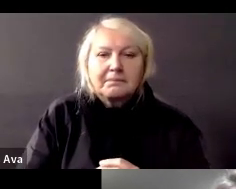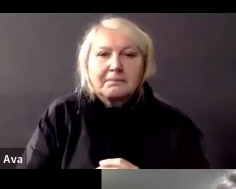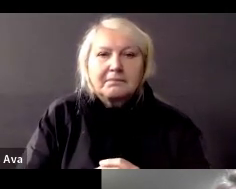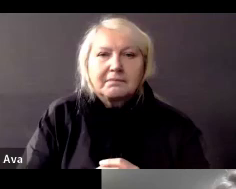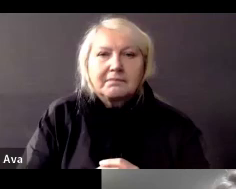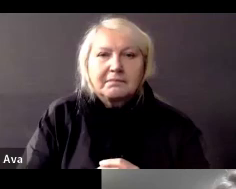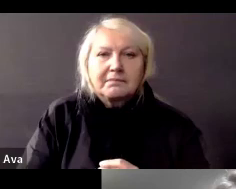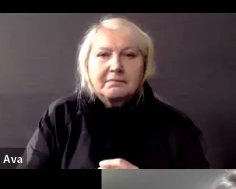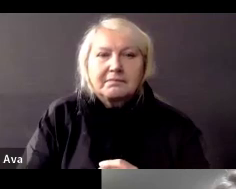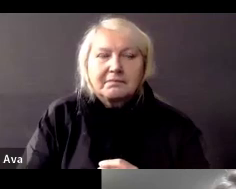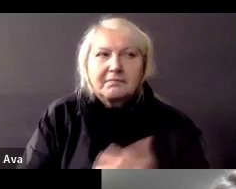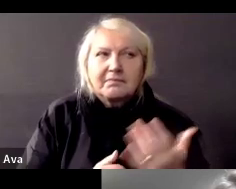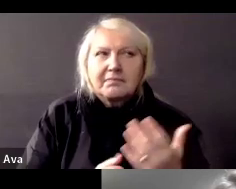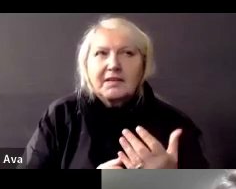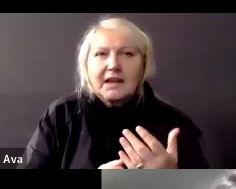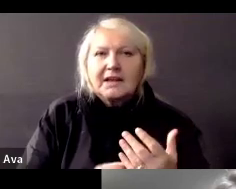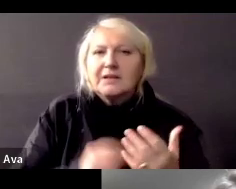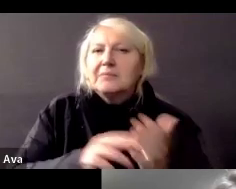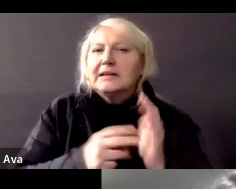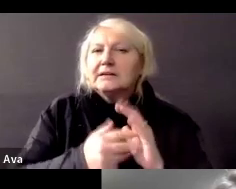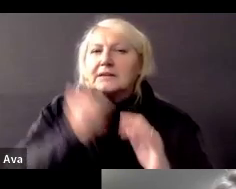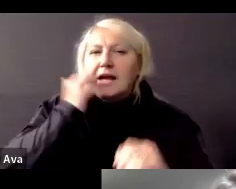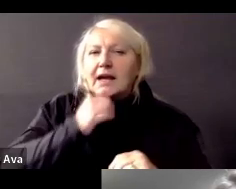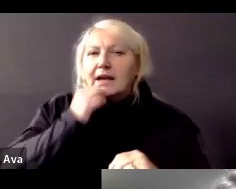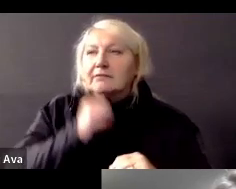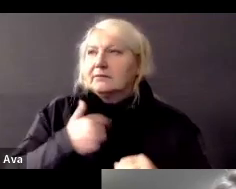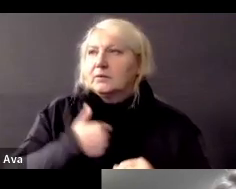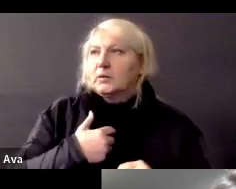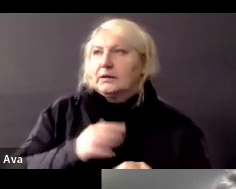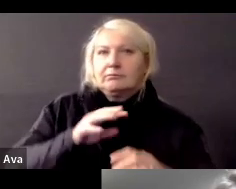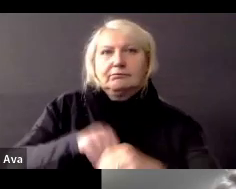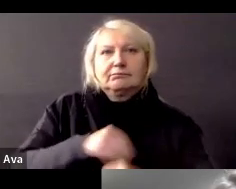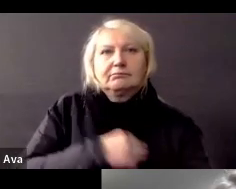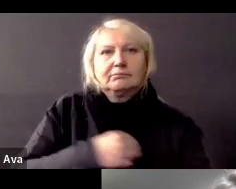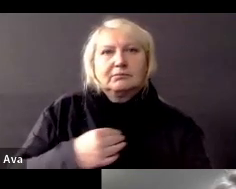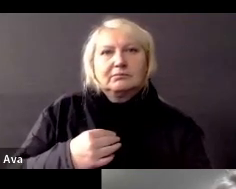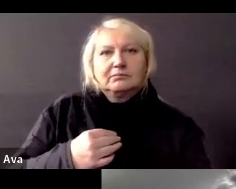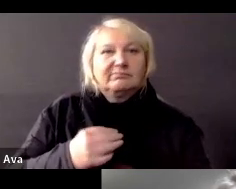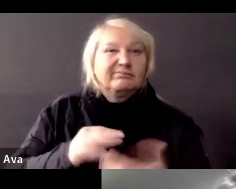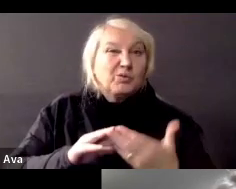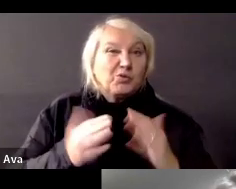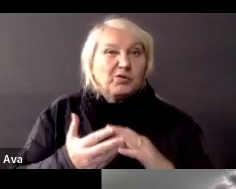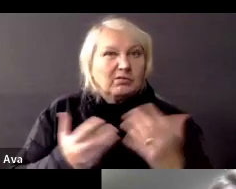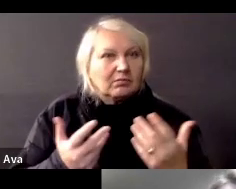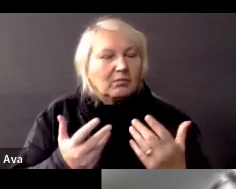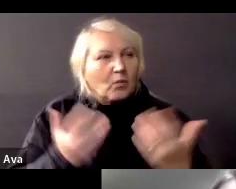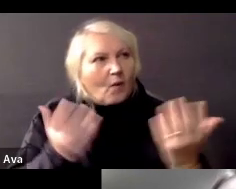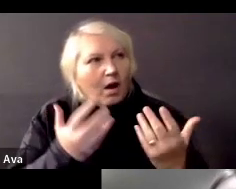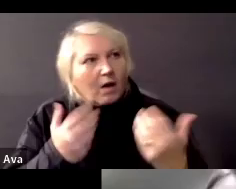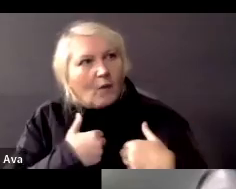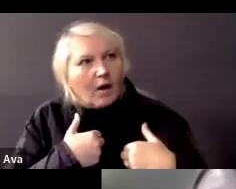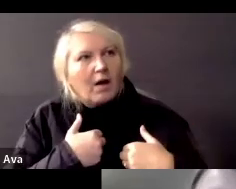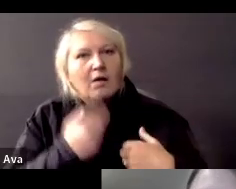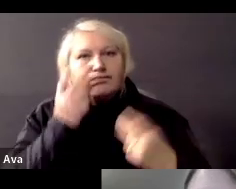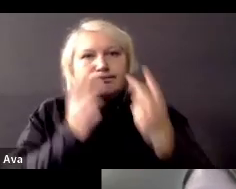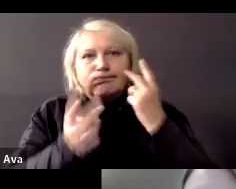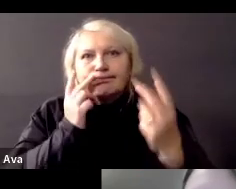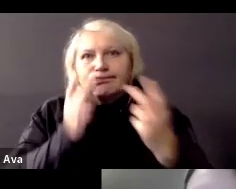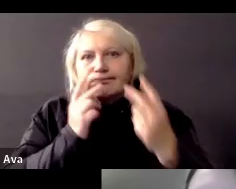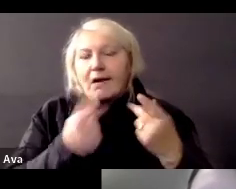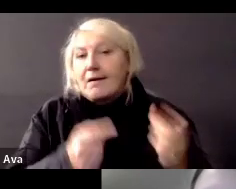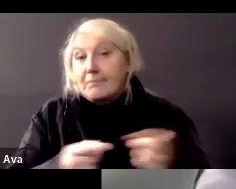interact with as members of the community on a daily basis. So, and of course, there's